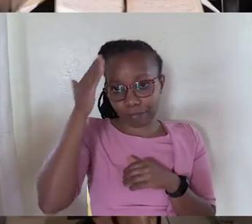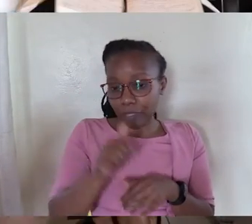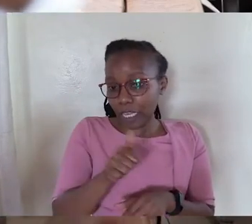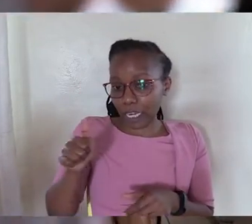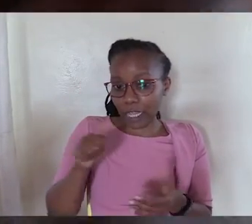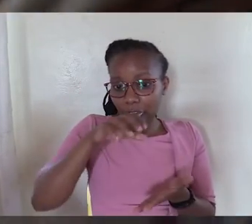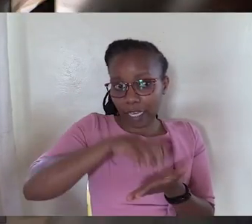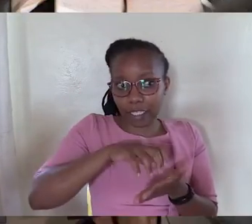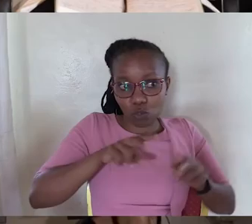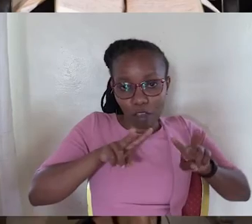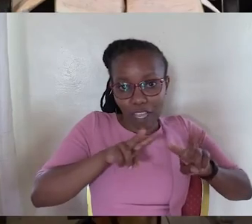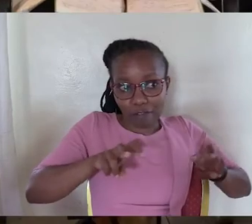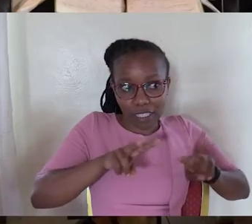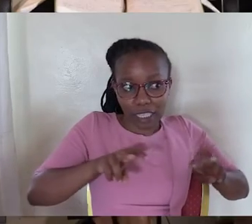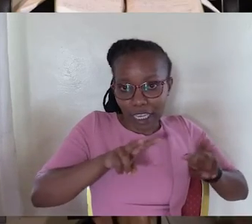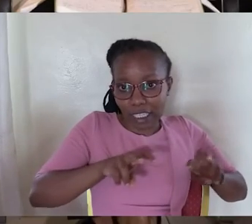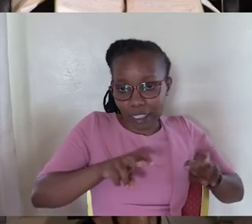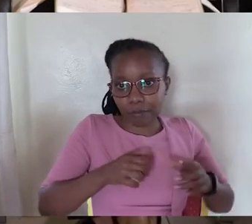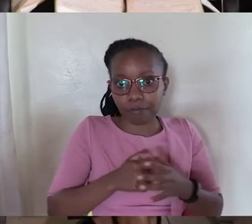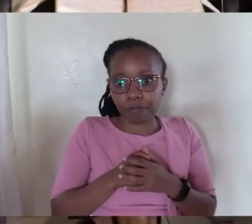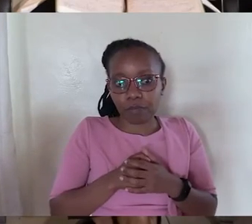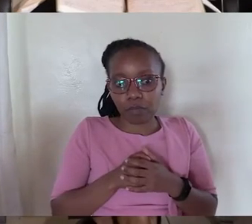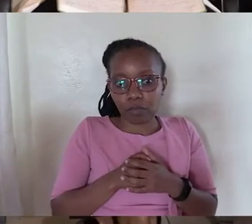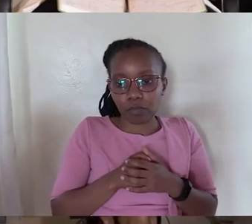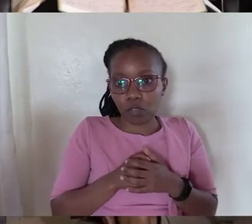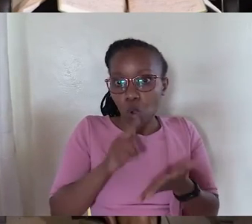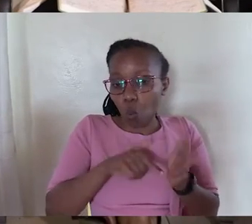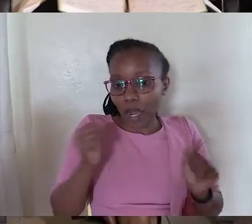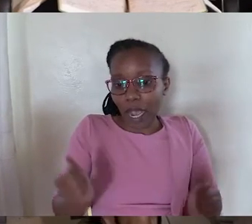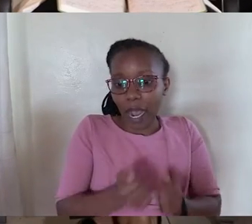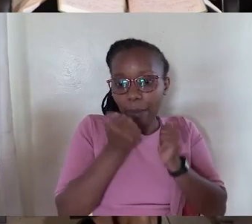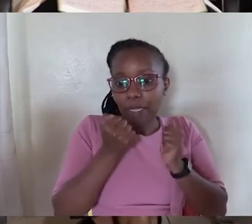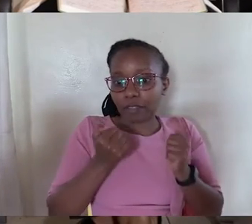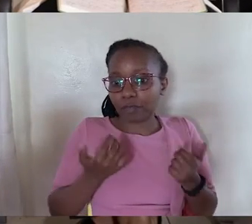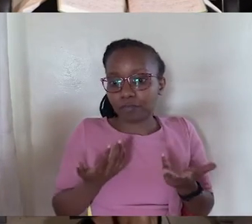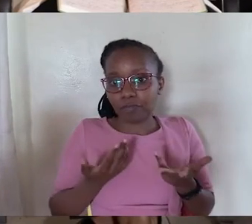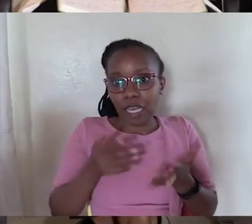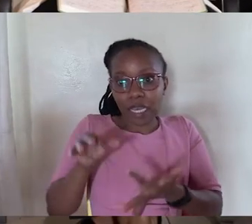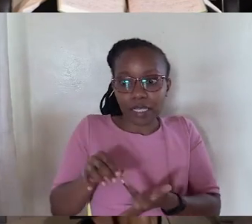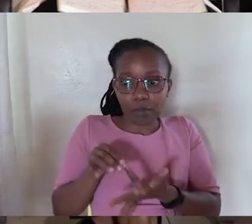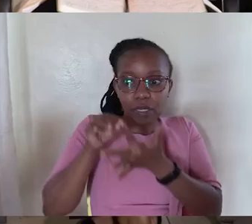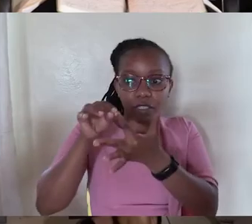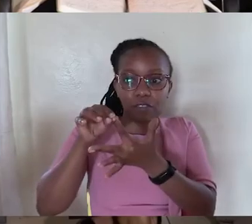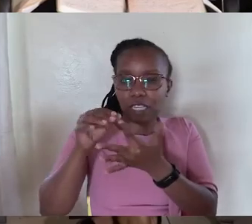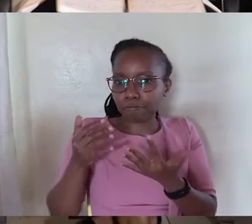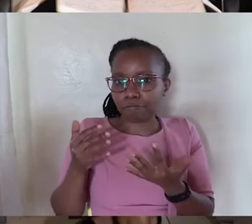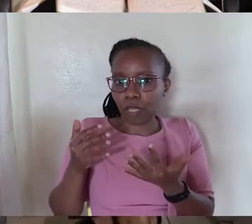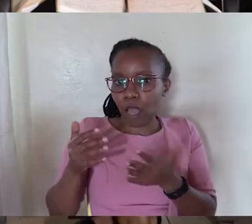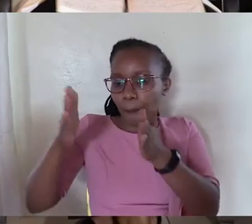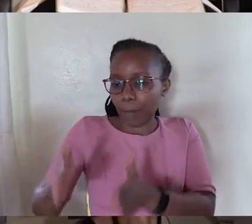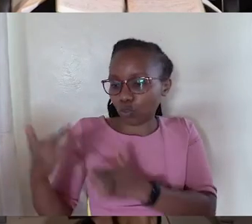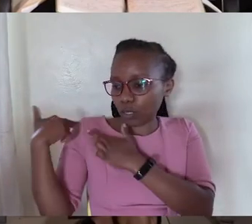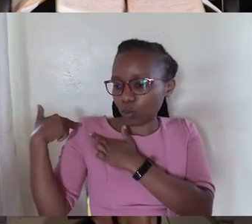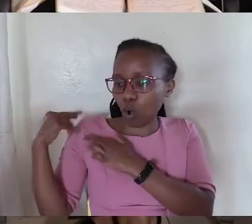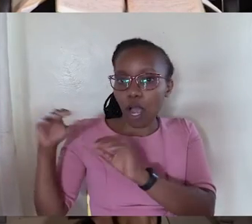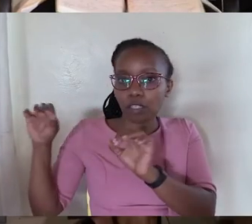we have been investigating, what comes out is we do not get to the specific perpetrator. But if